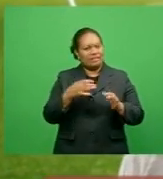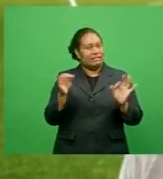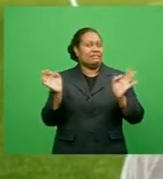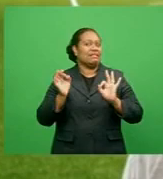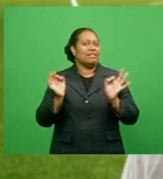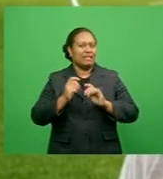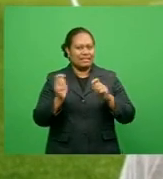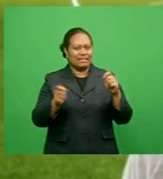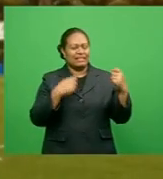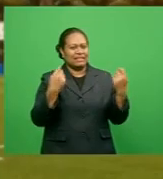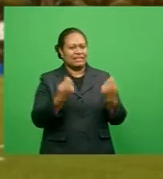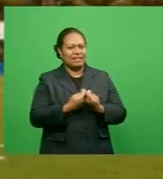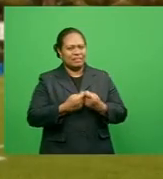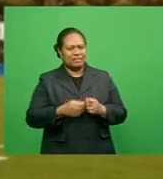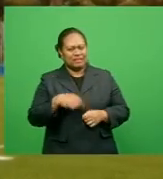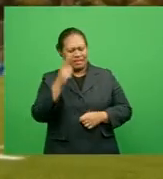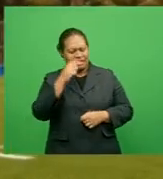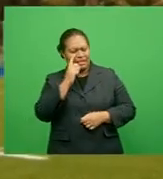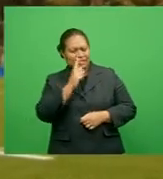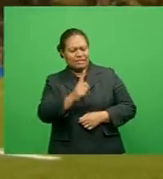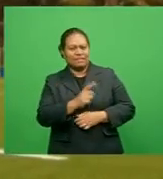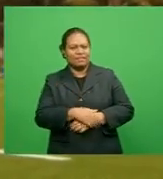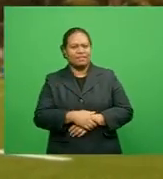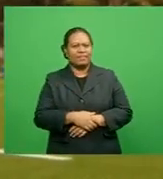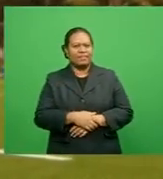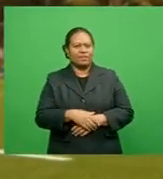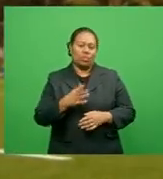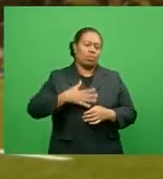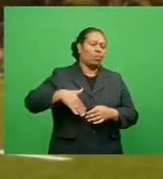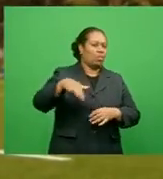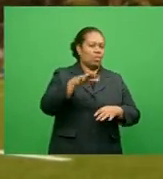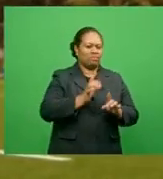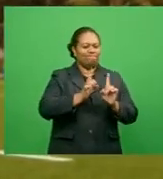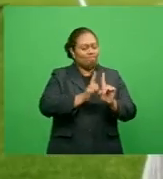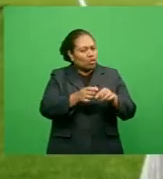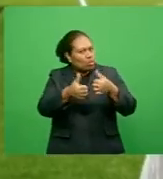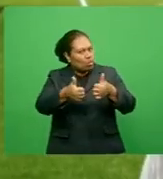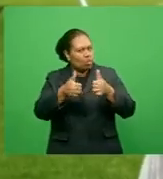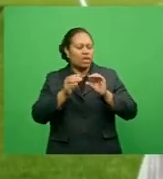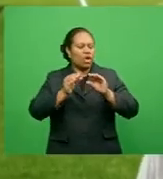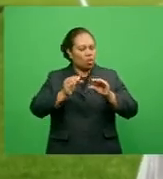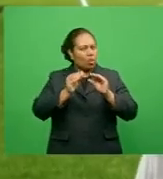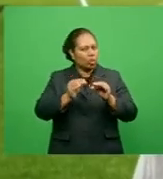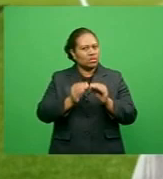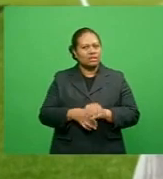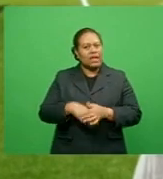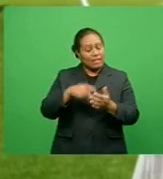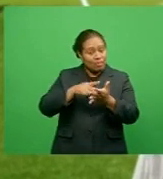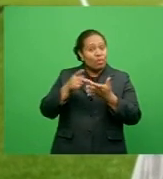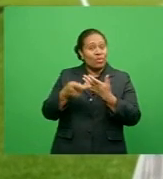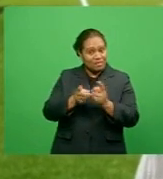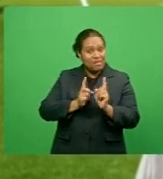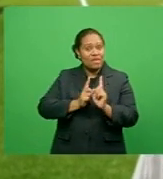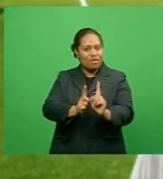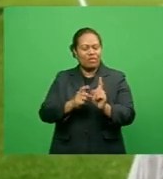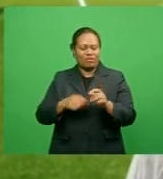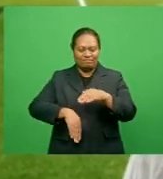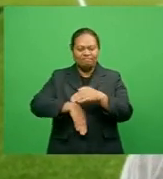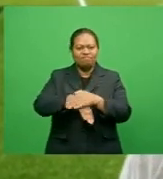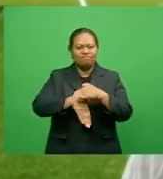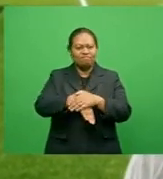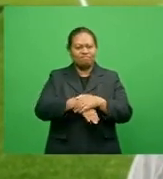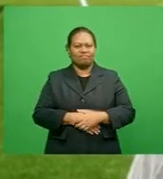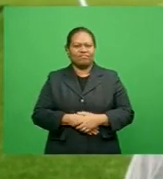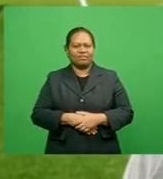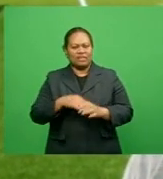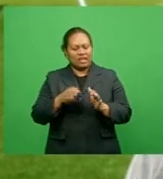number 2 and seri. Bula FM, number 2 and seri. By good coaches, and they go through a program of Fiji football, and there's no weak team,